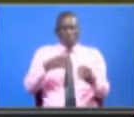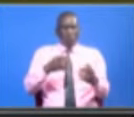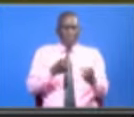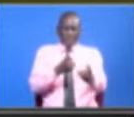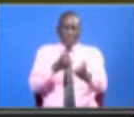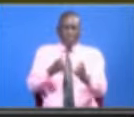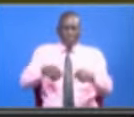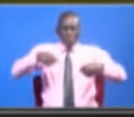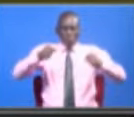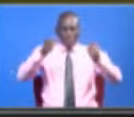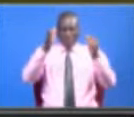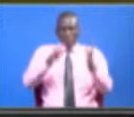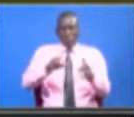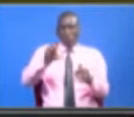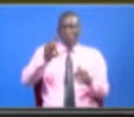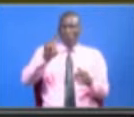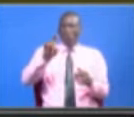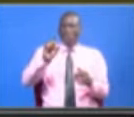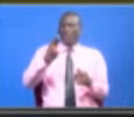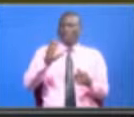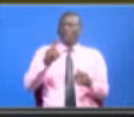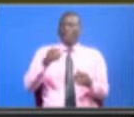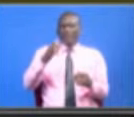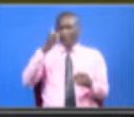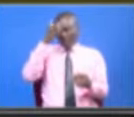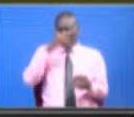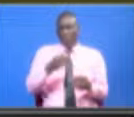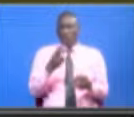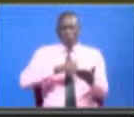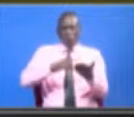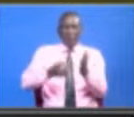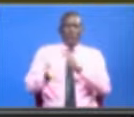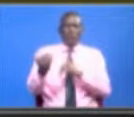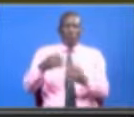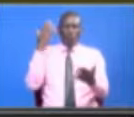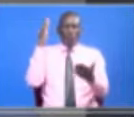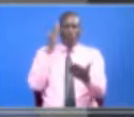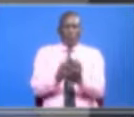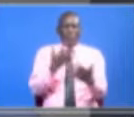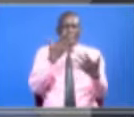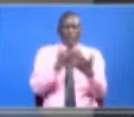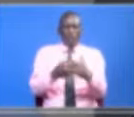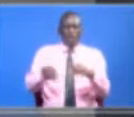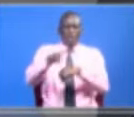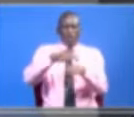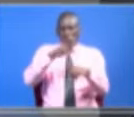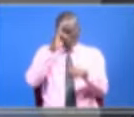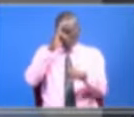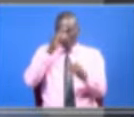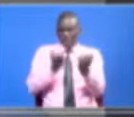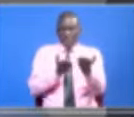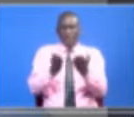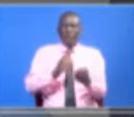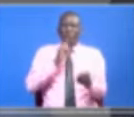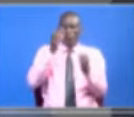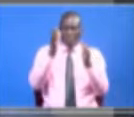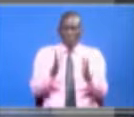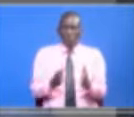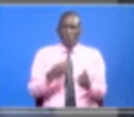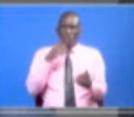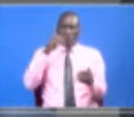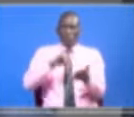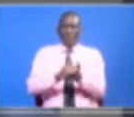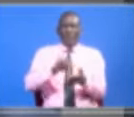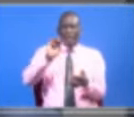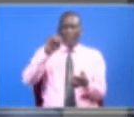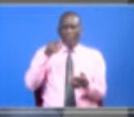rider David Nduati in Thika 2 weeks ago. Confirming the arrest, National Police Service spokesperson Dr. Resila Onyango said the MP